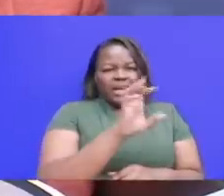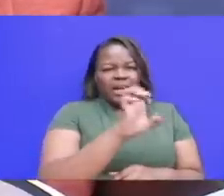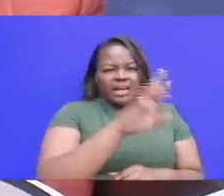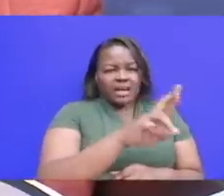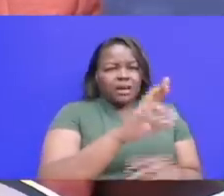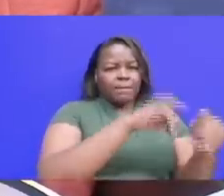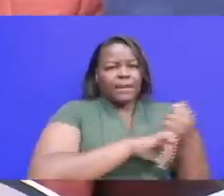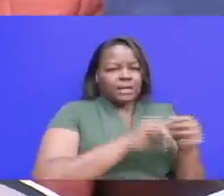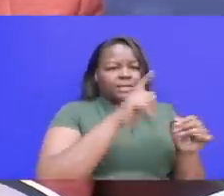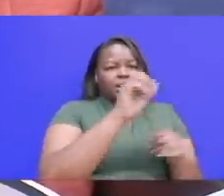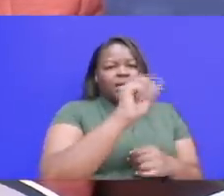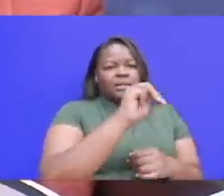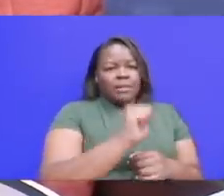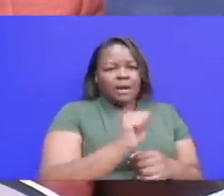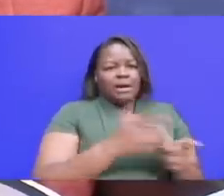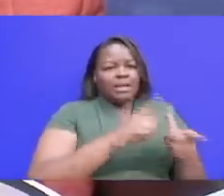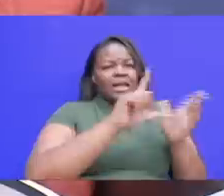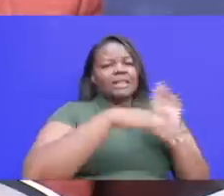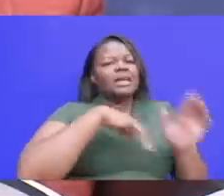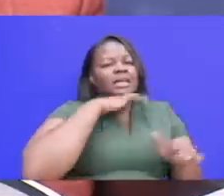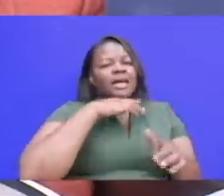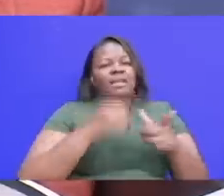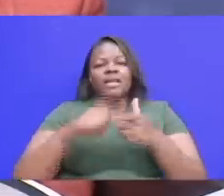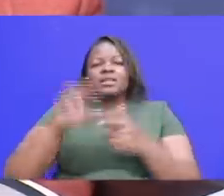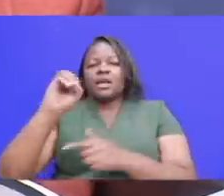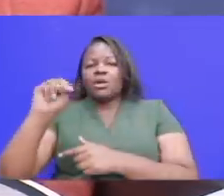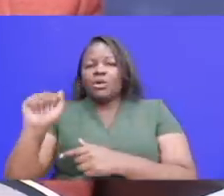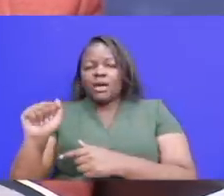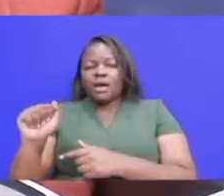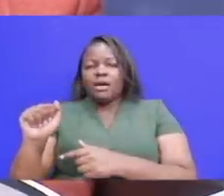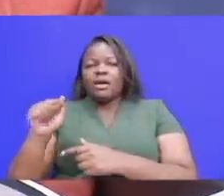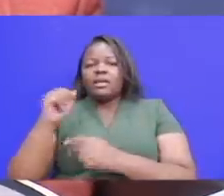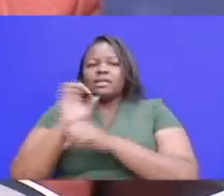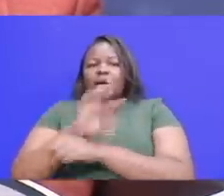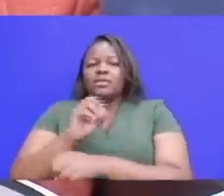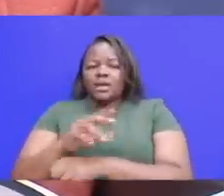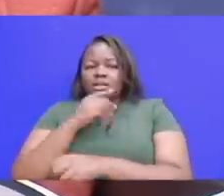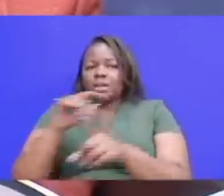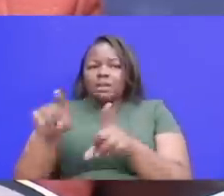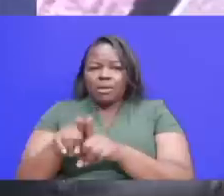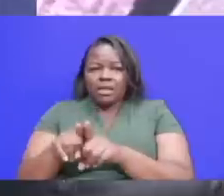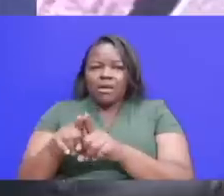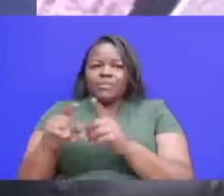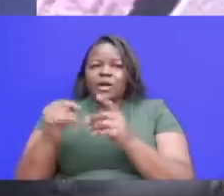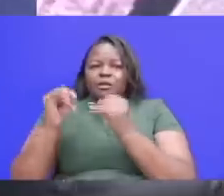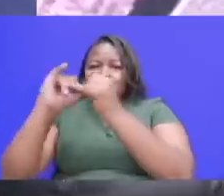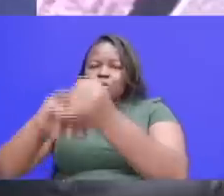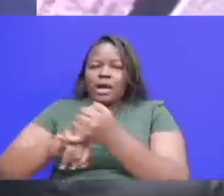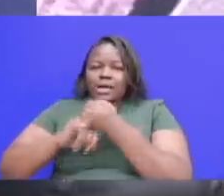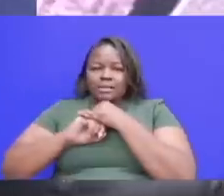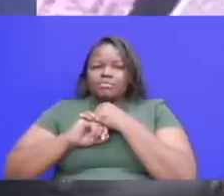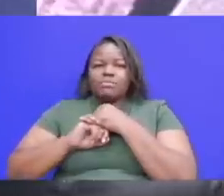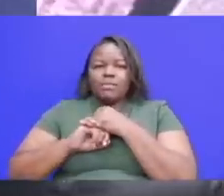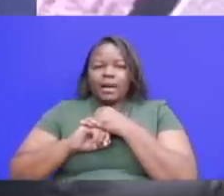Then later on, he dies. Mm. Then Onan is advised by the father to do what? To inherit the generation going. Yes, to keep the